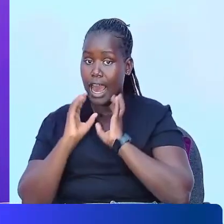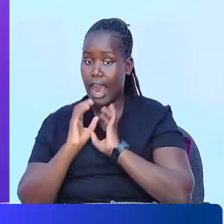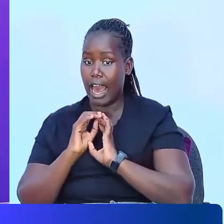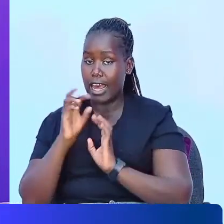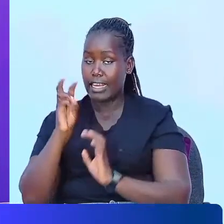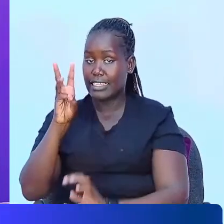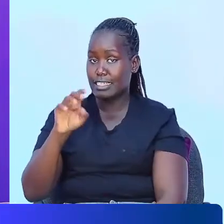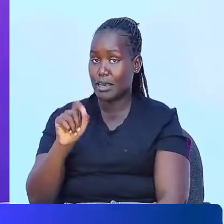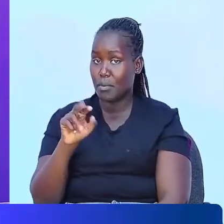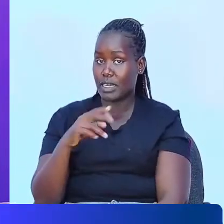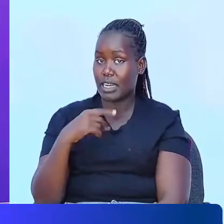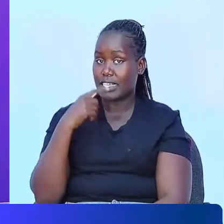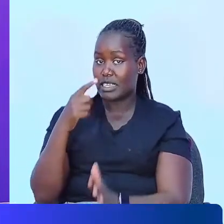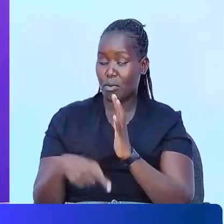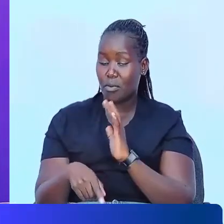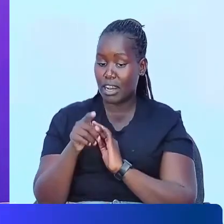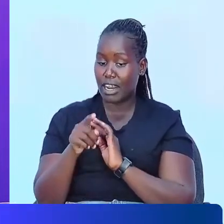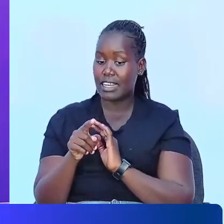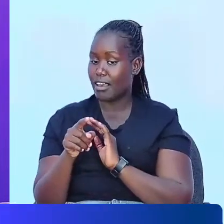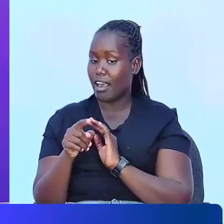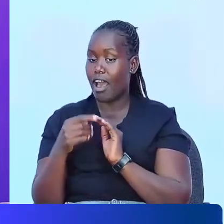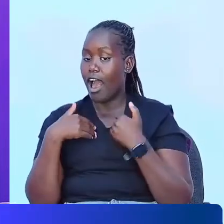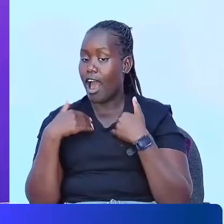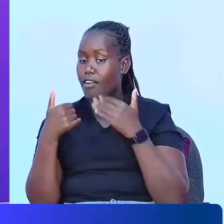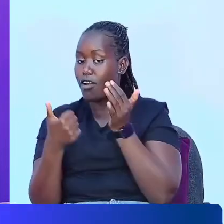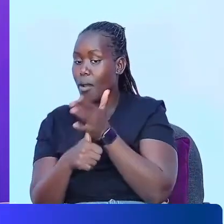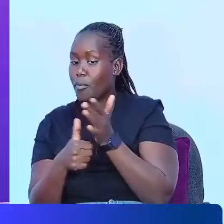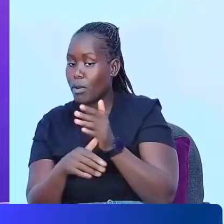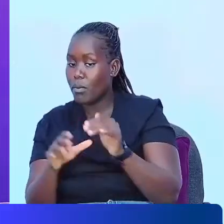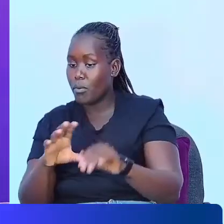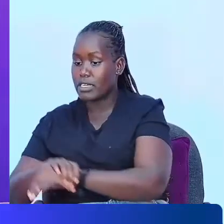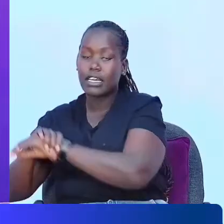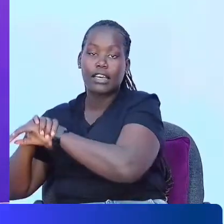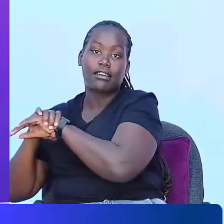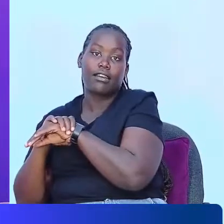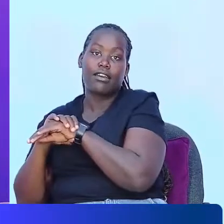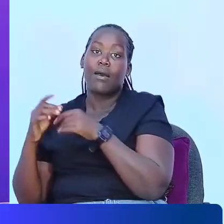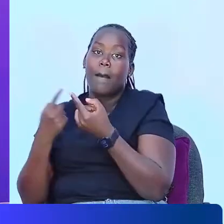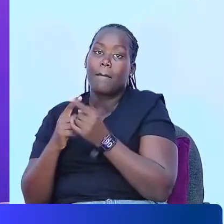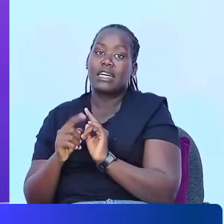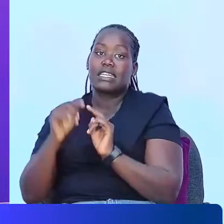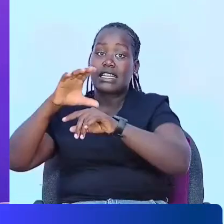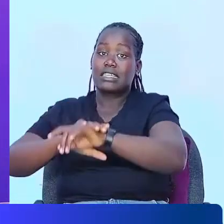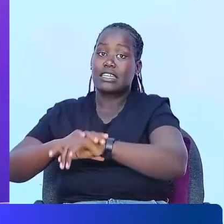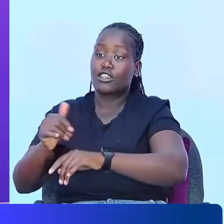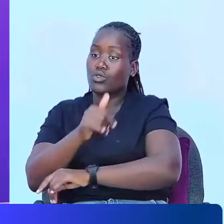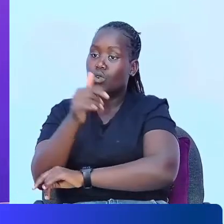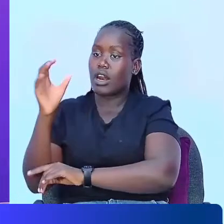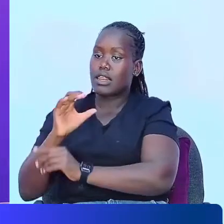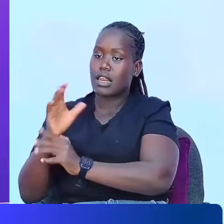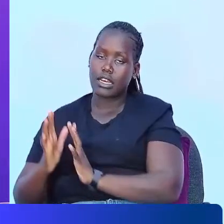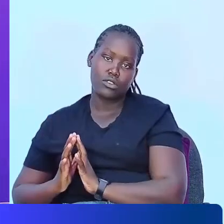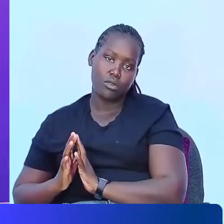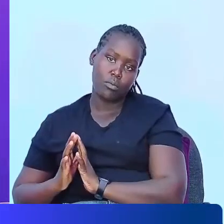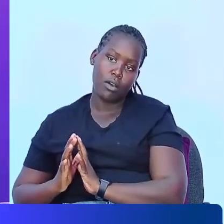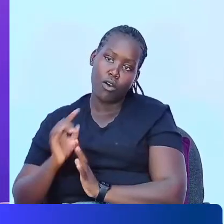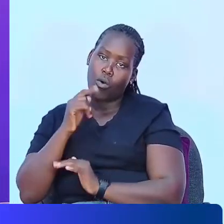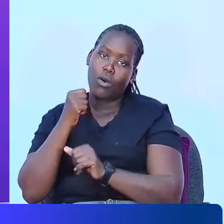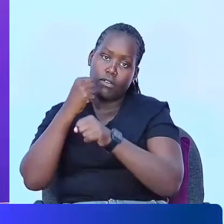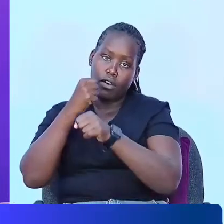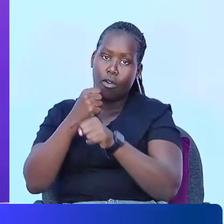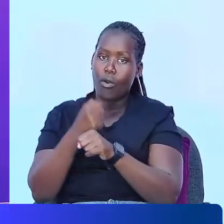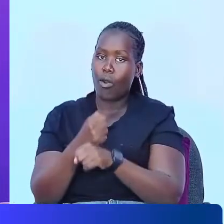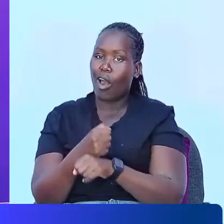and say, oh, this meter is faulty. We are taking it. They're taking it to customer X, whom they have done an illegal line